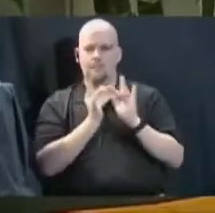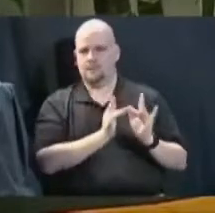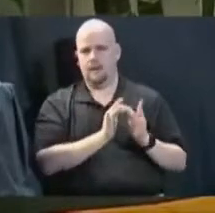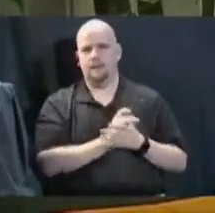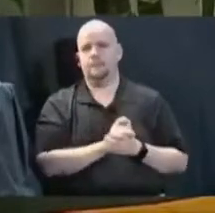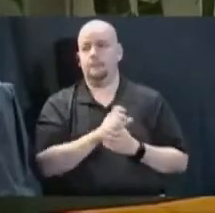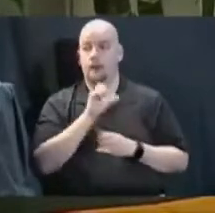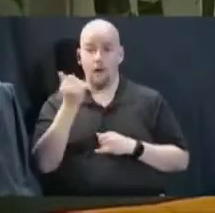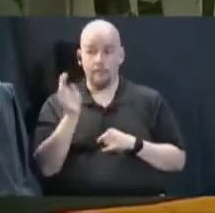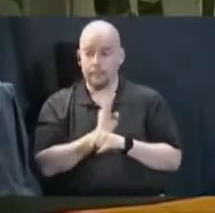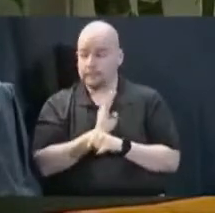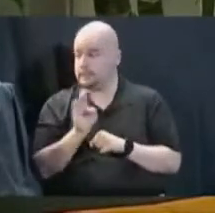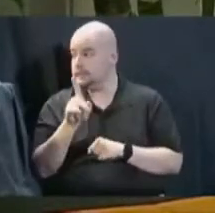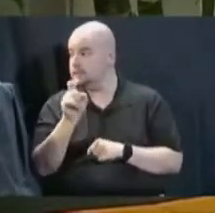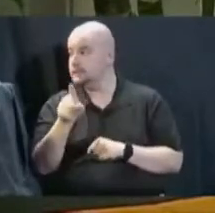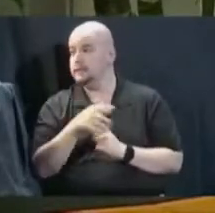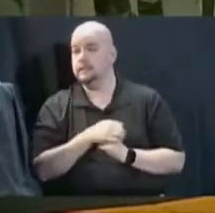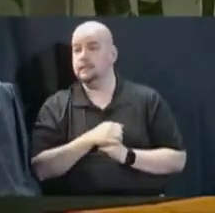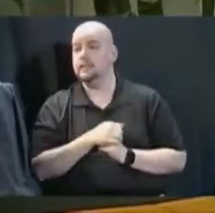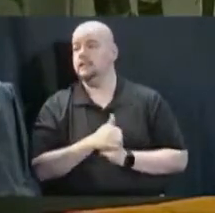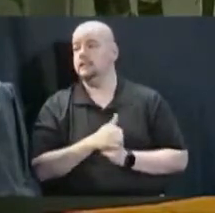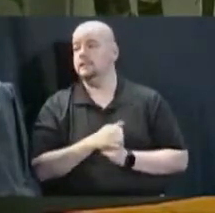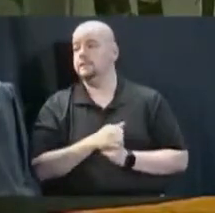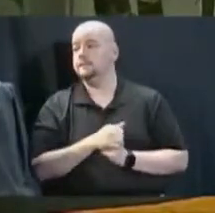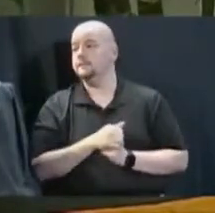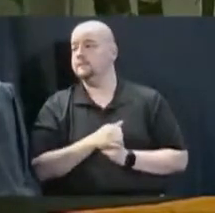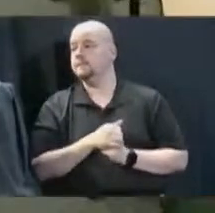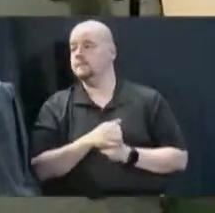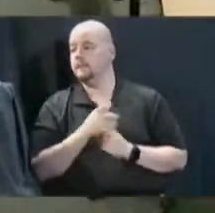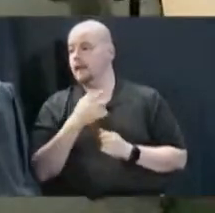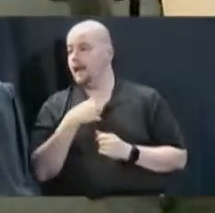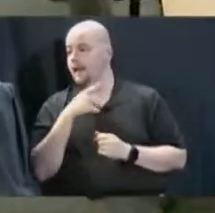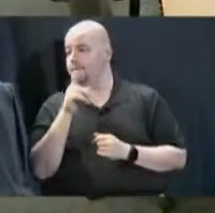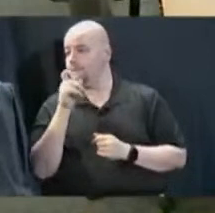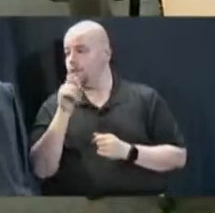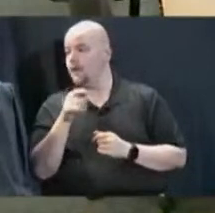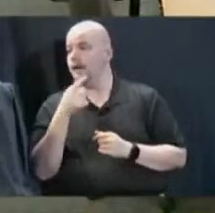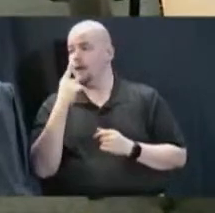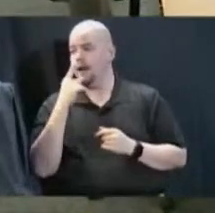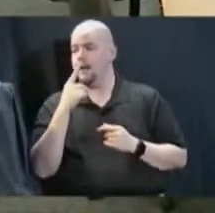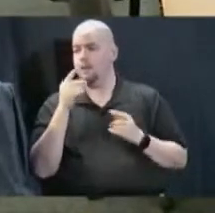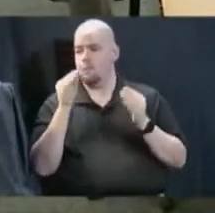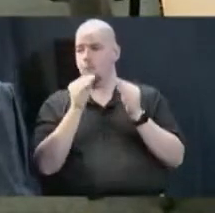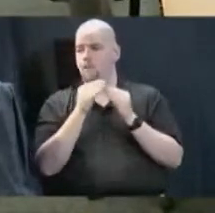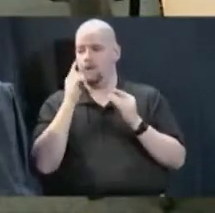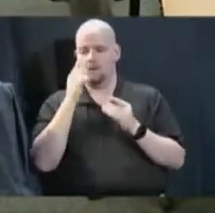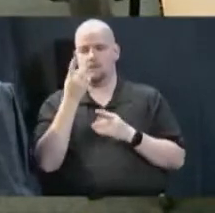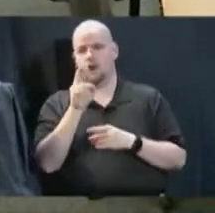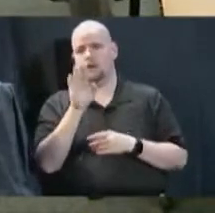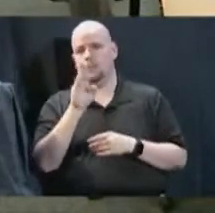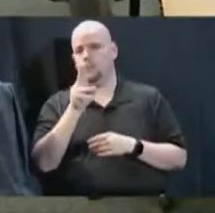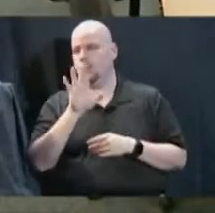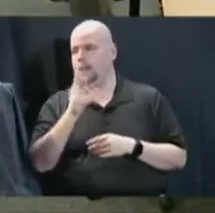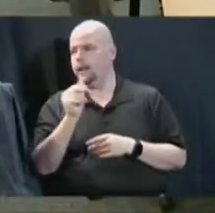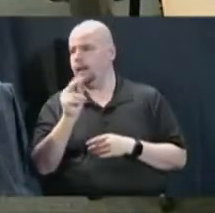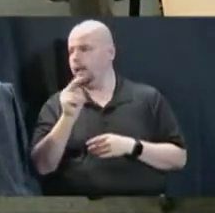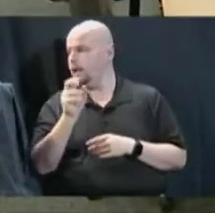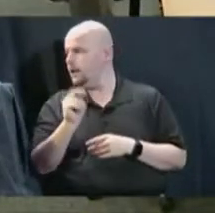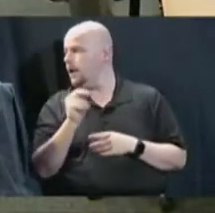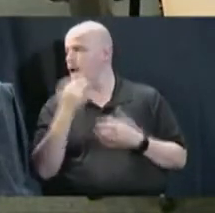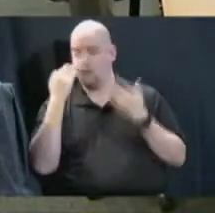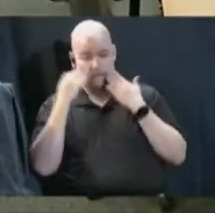business? So I had a question. I think this is probably more for Dr. Buchanan, and I don't know if it's an answerable